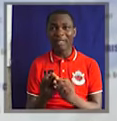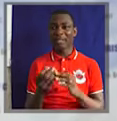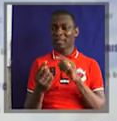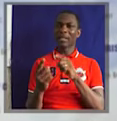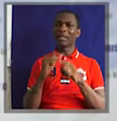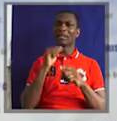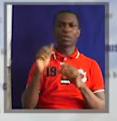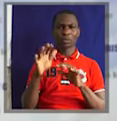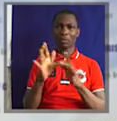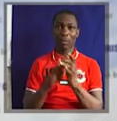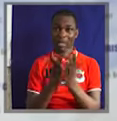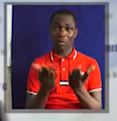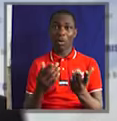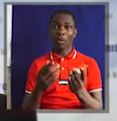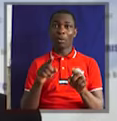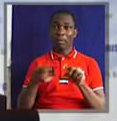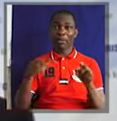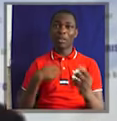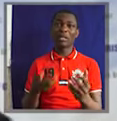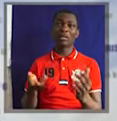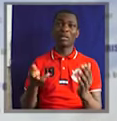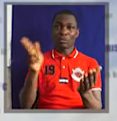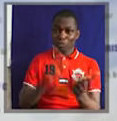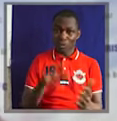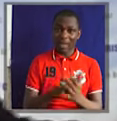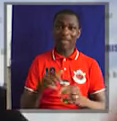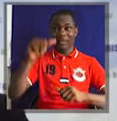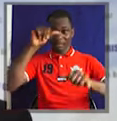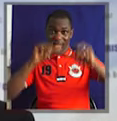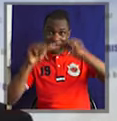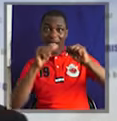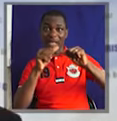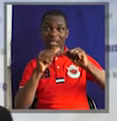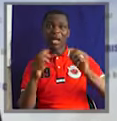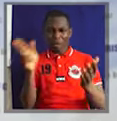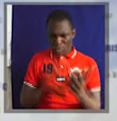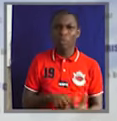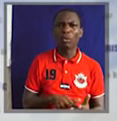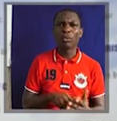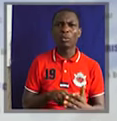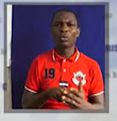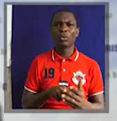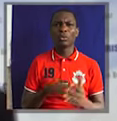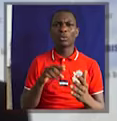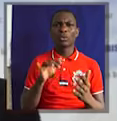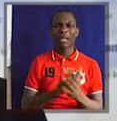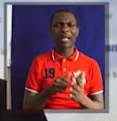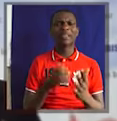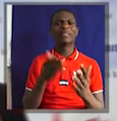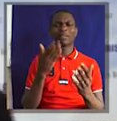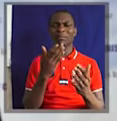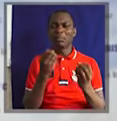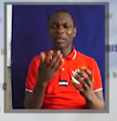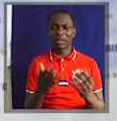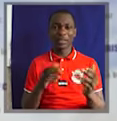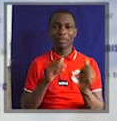your Bible. Me make a point at all, say, scientifically, no, you was adding also at the hall. I dear dancer say, you will near my pee or honor more and